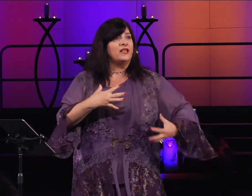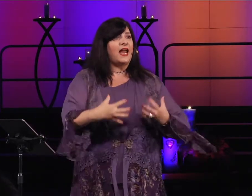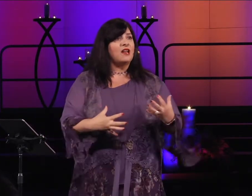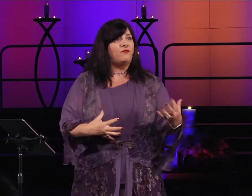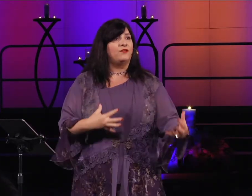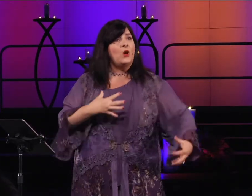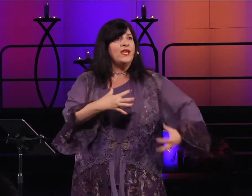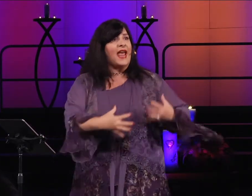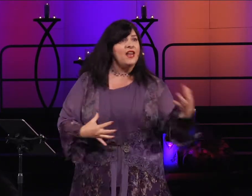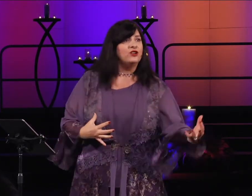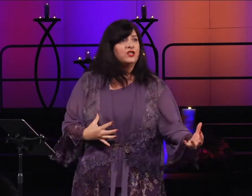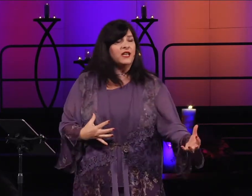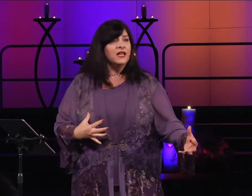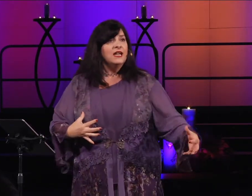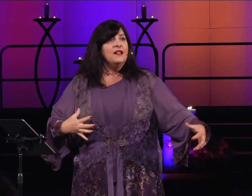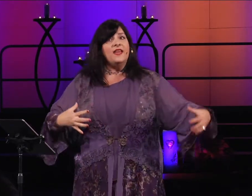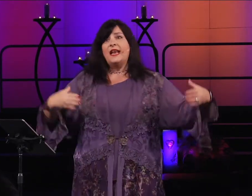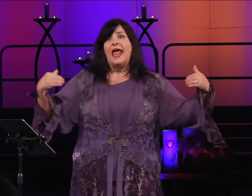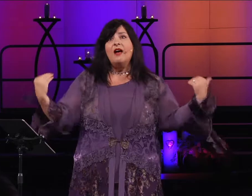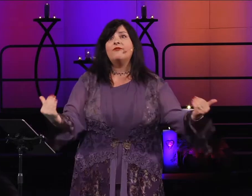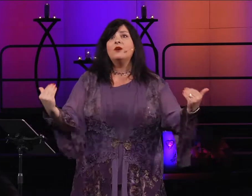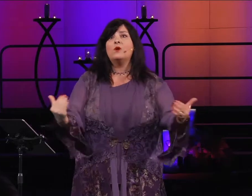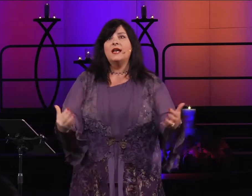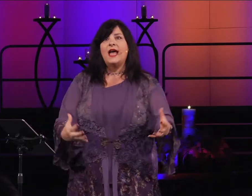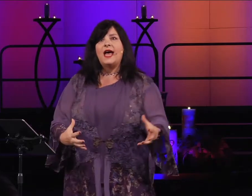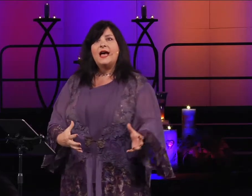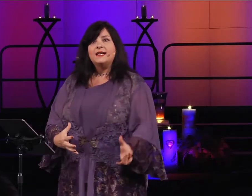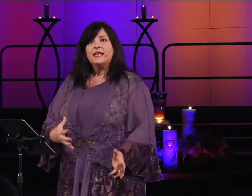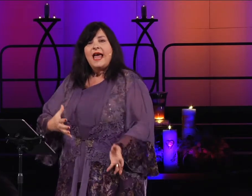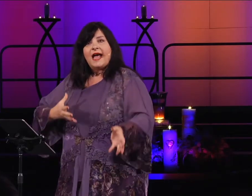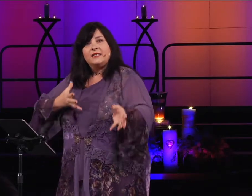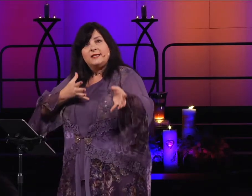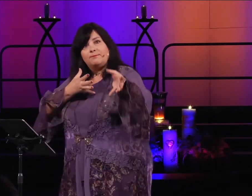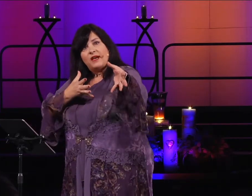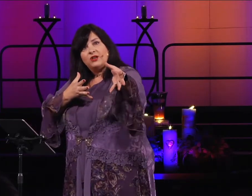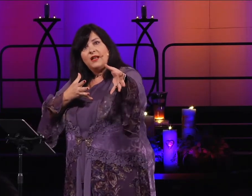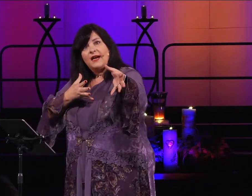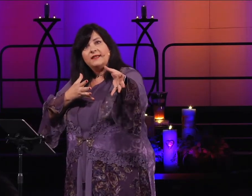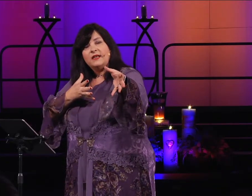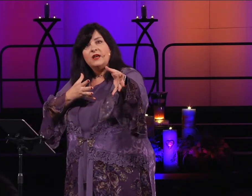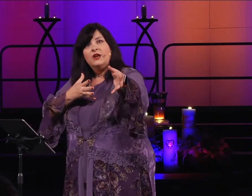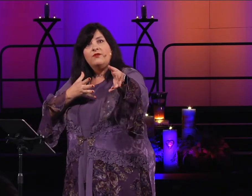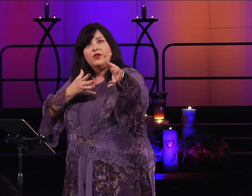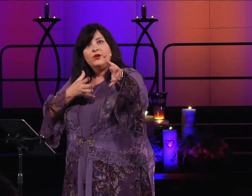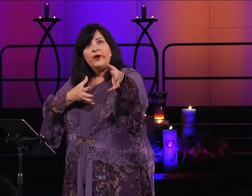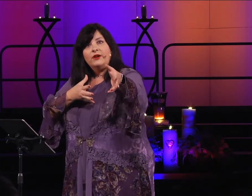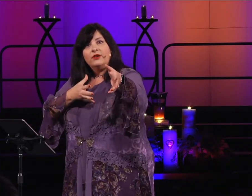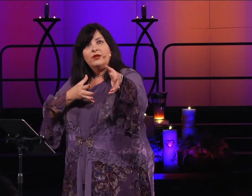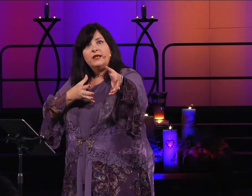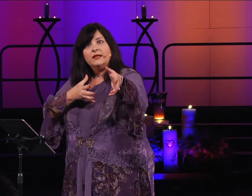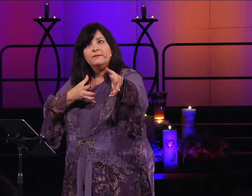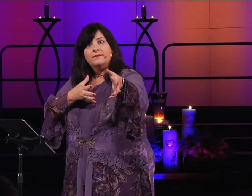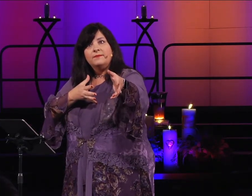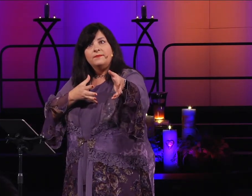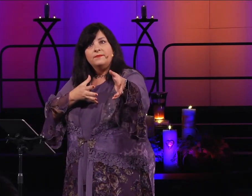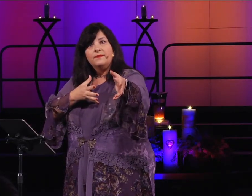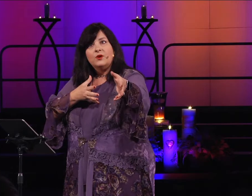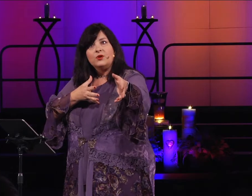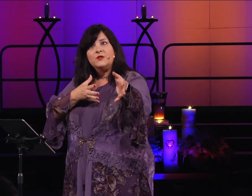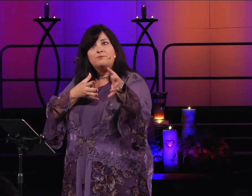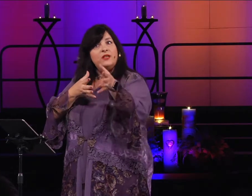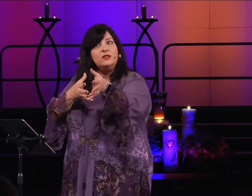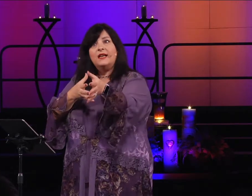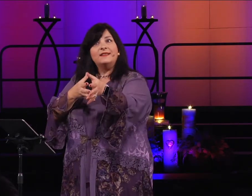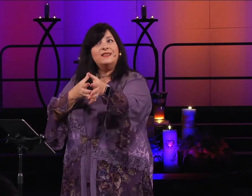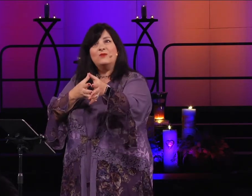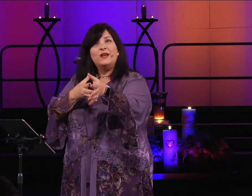that creative flowing energy that everyone has and specialize it for their greater good,